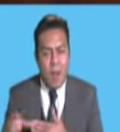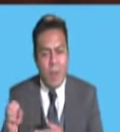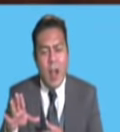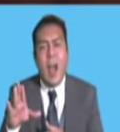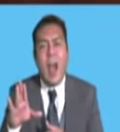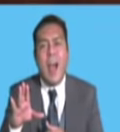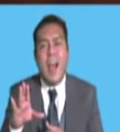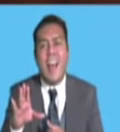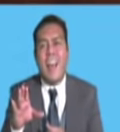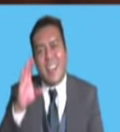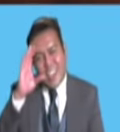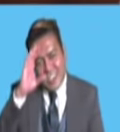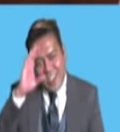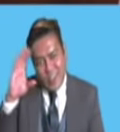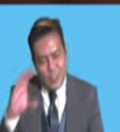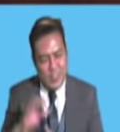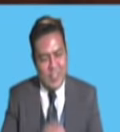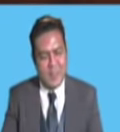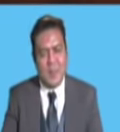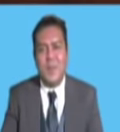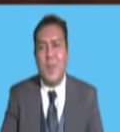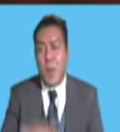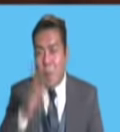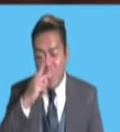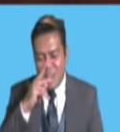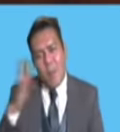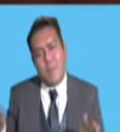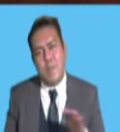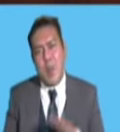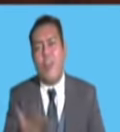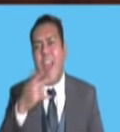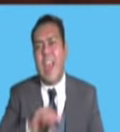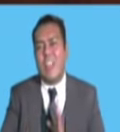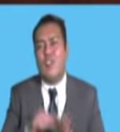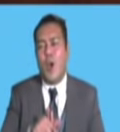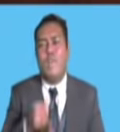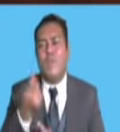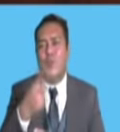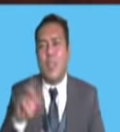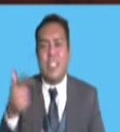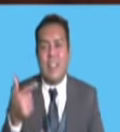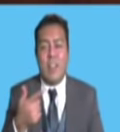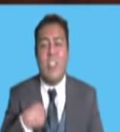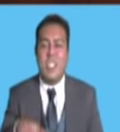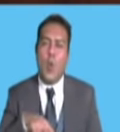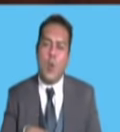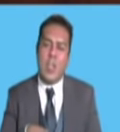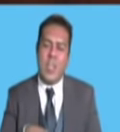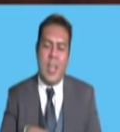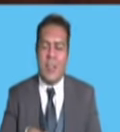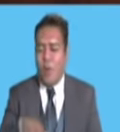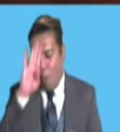of the population is below the age of 27. This is a weak and pathetic attempt to cause division within Fiji